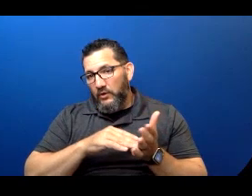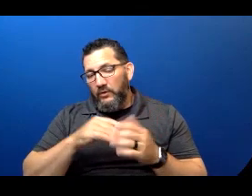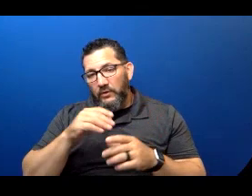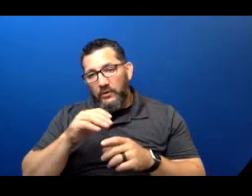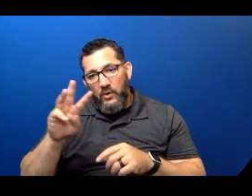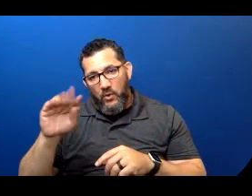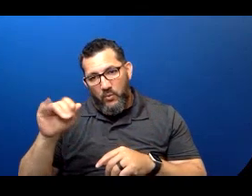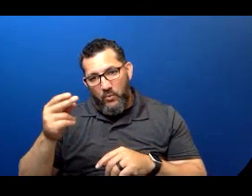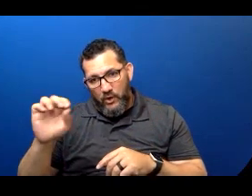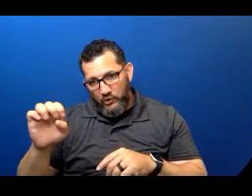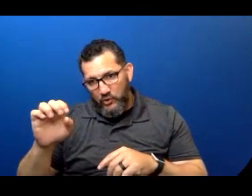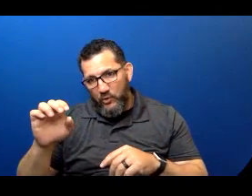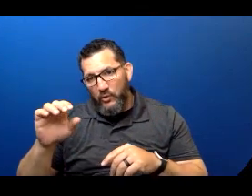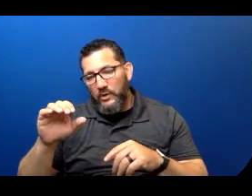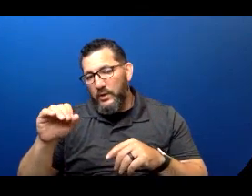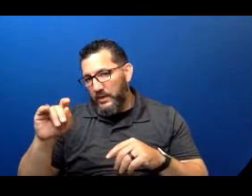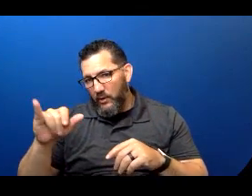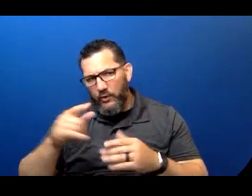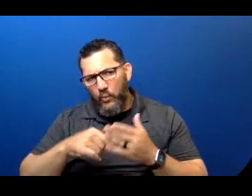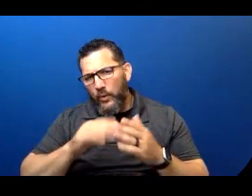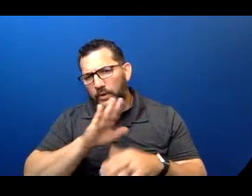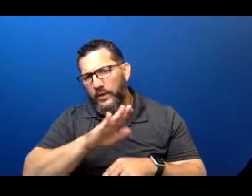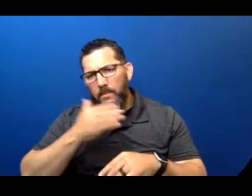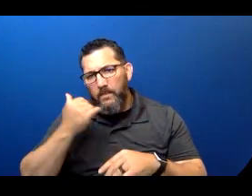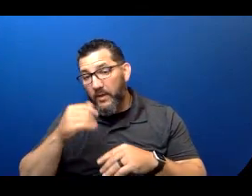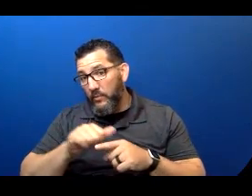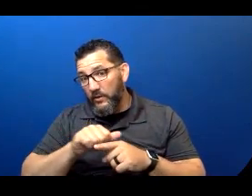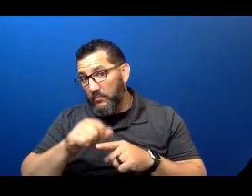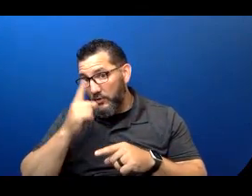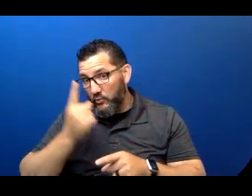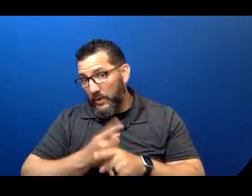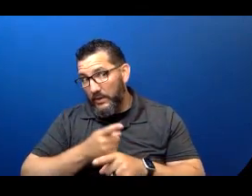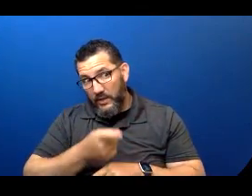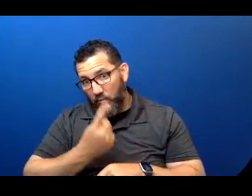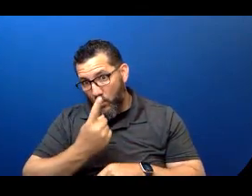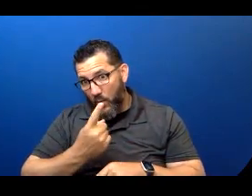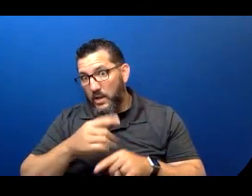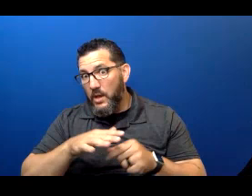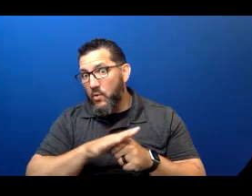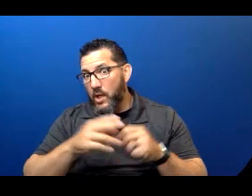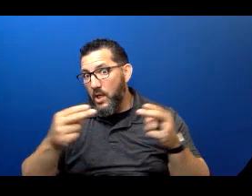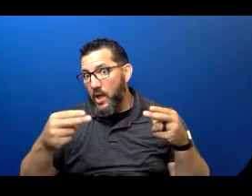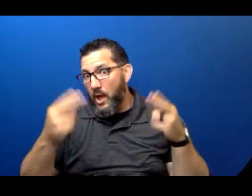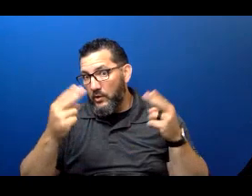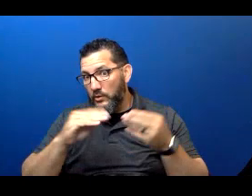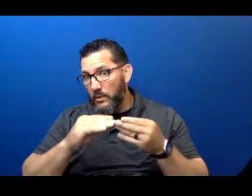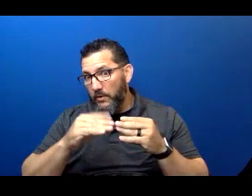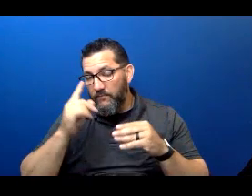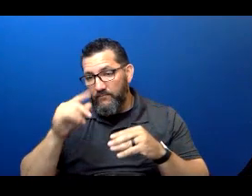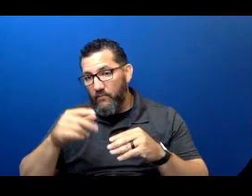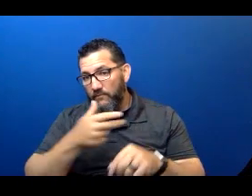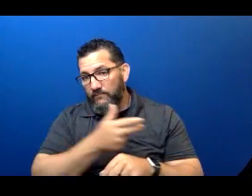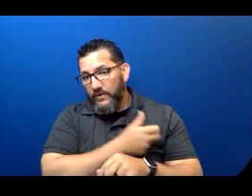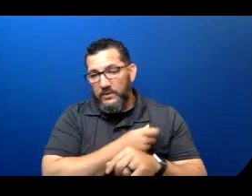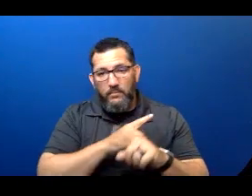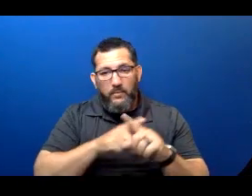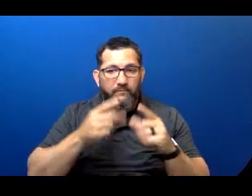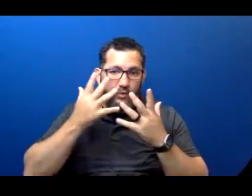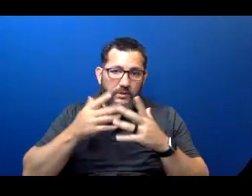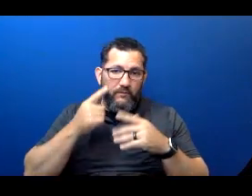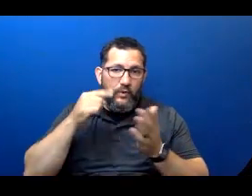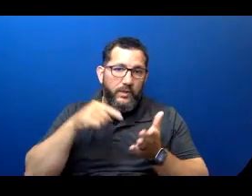like what are some of your best practices, because you're right, they are one of the ones that have the higher vaccination rate. So unfortunately, I don't think